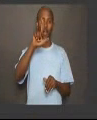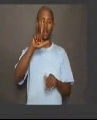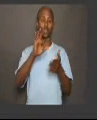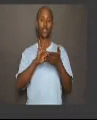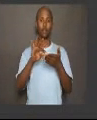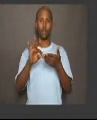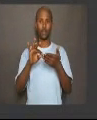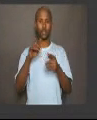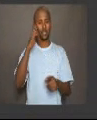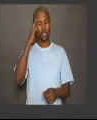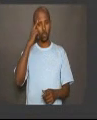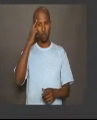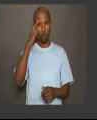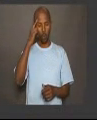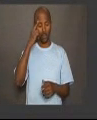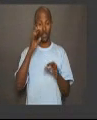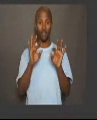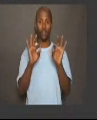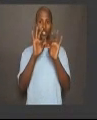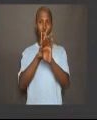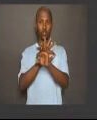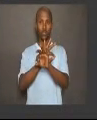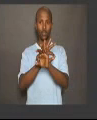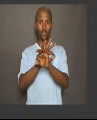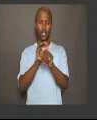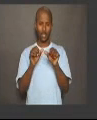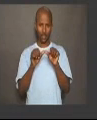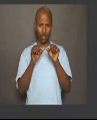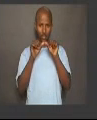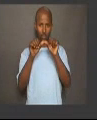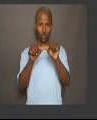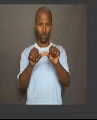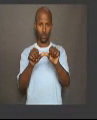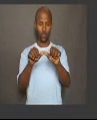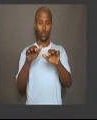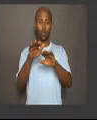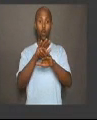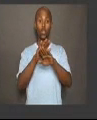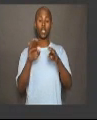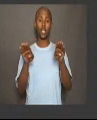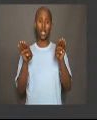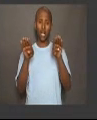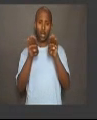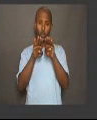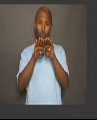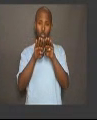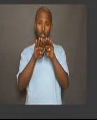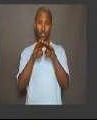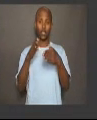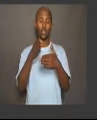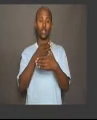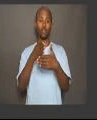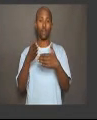suppose, then, that a function is continuous on a closed interval